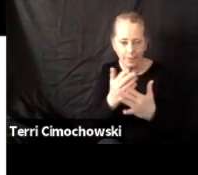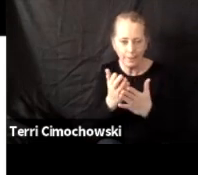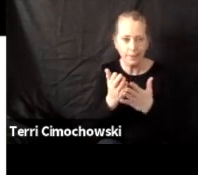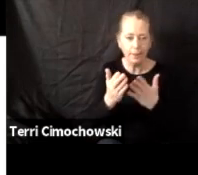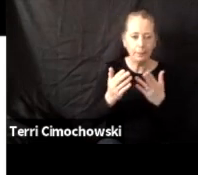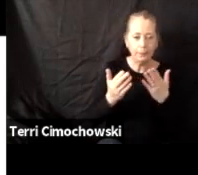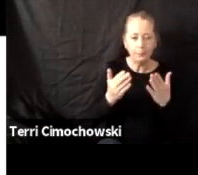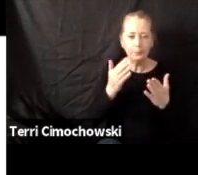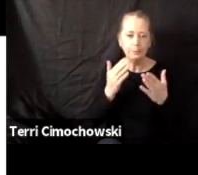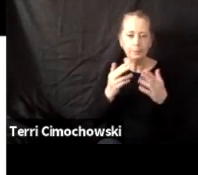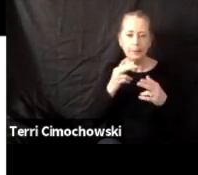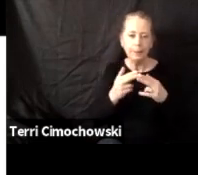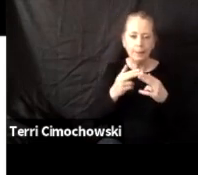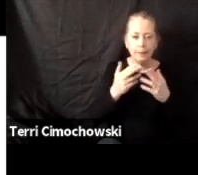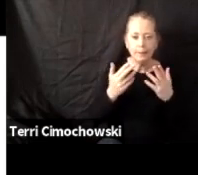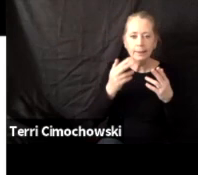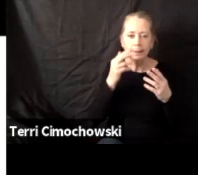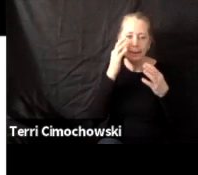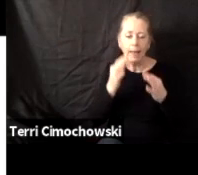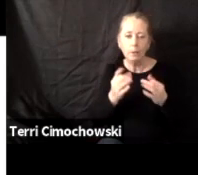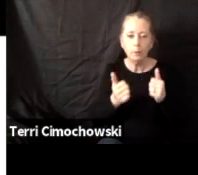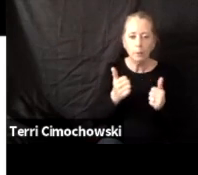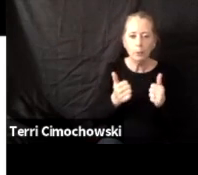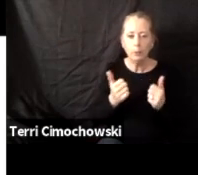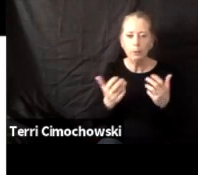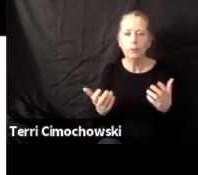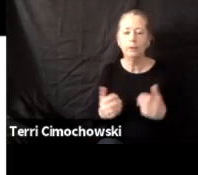really determine which you want to do.